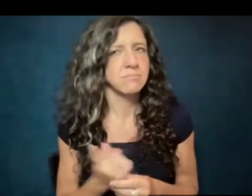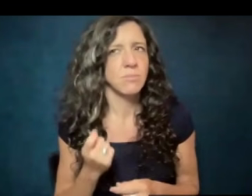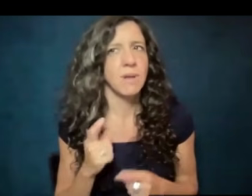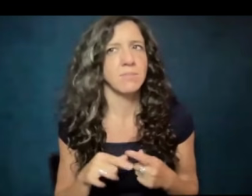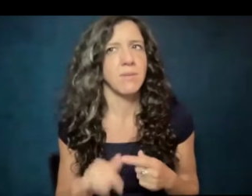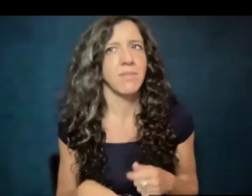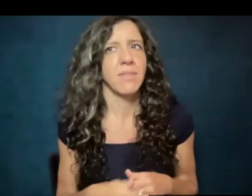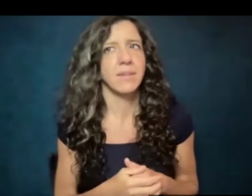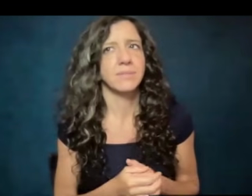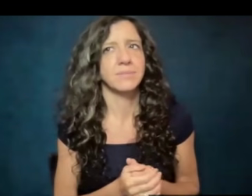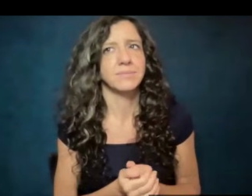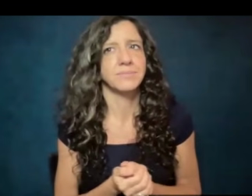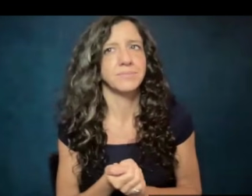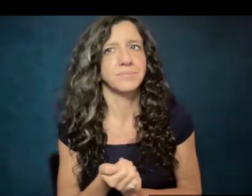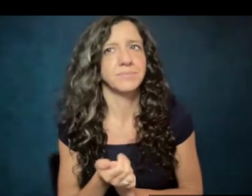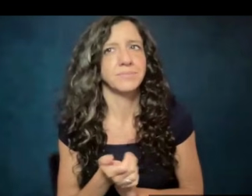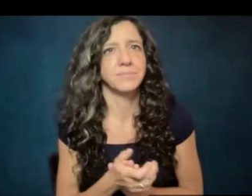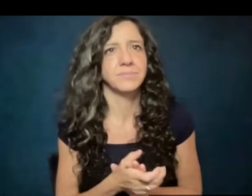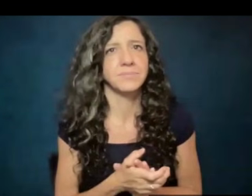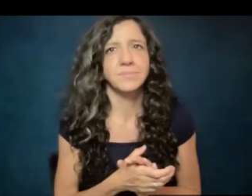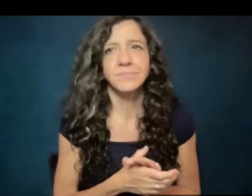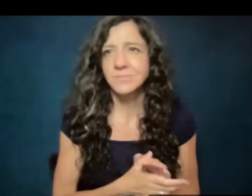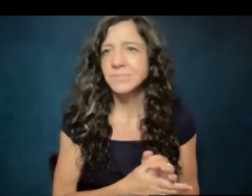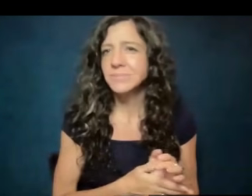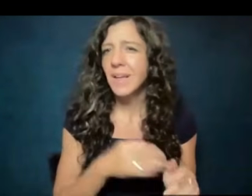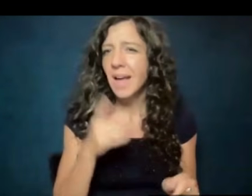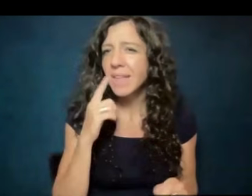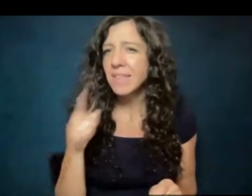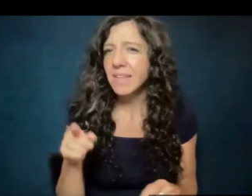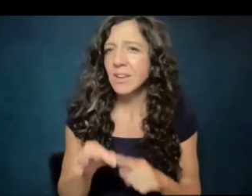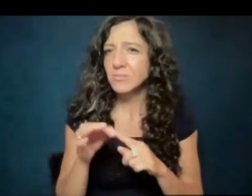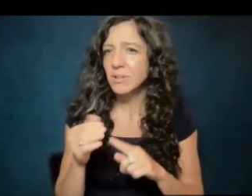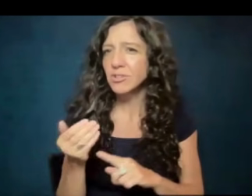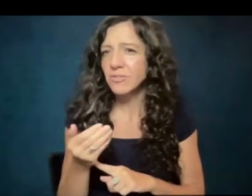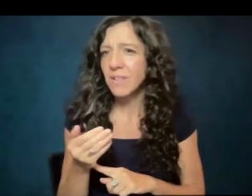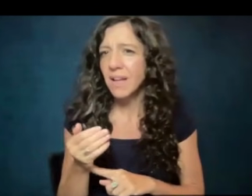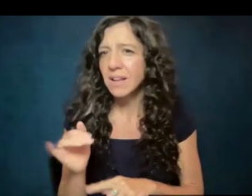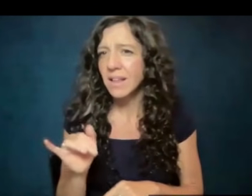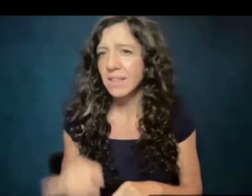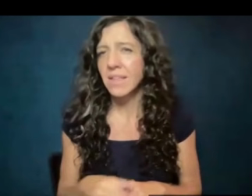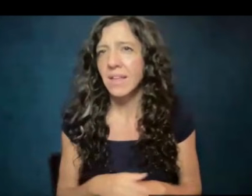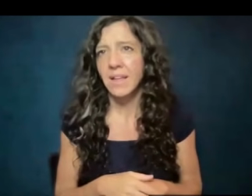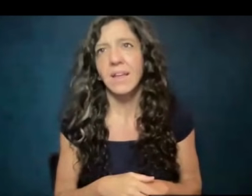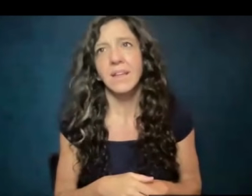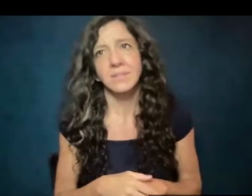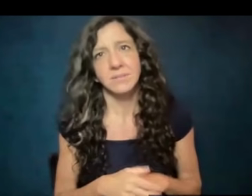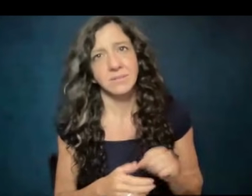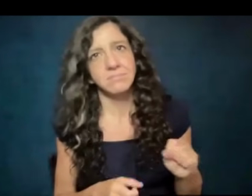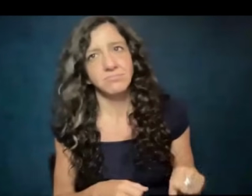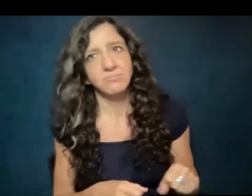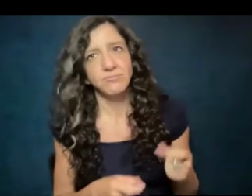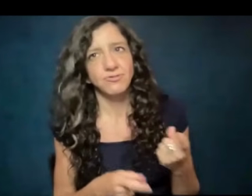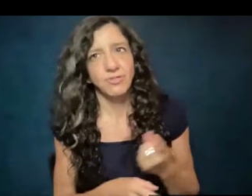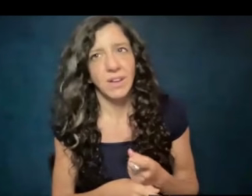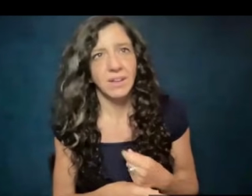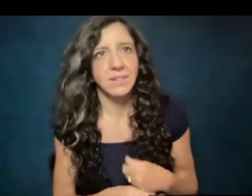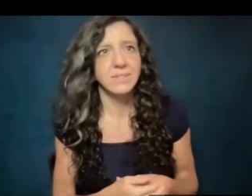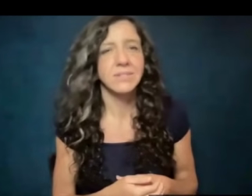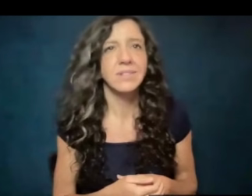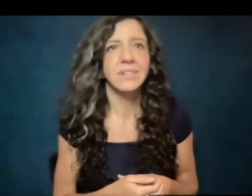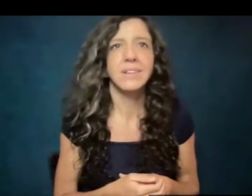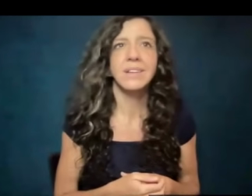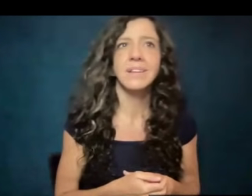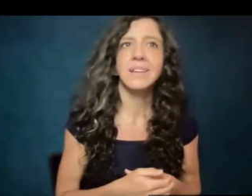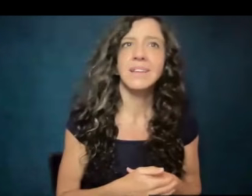that. I think they are specially flagged as compassionate Yeah. allowances. Yeah. Terry cases or something, that really has a